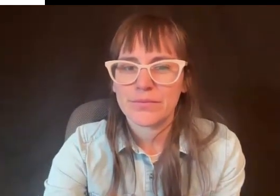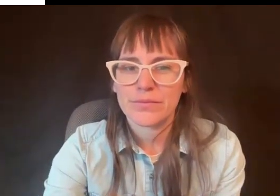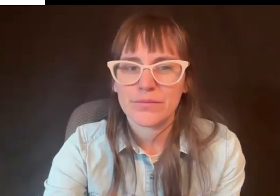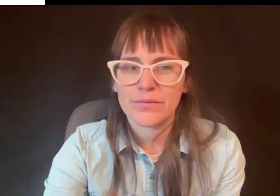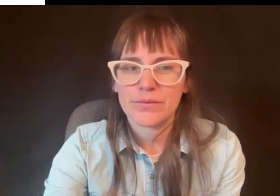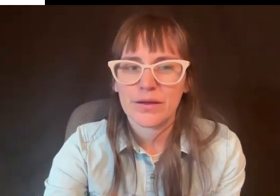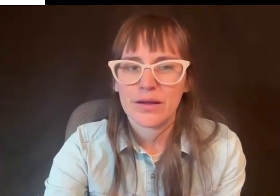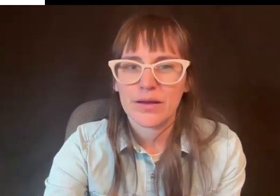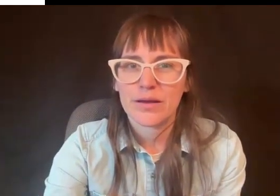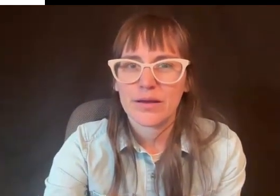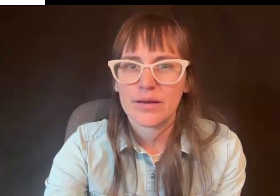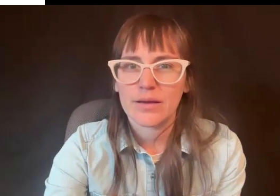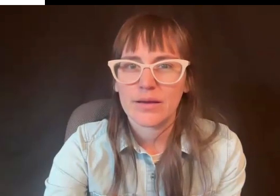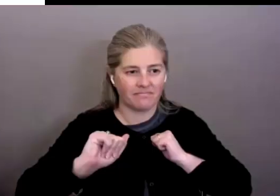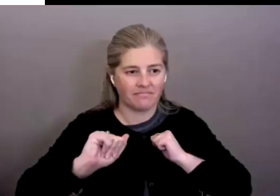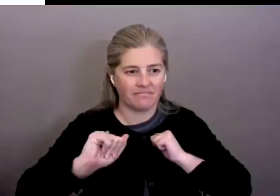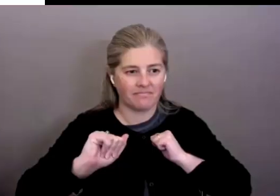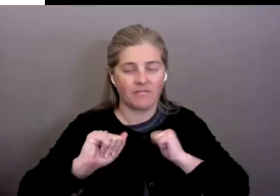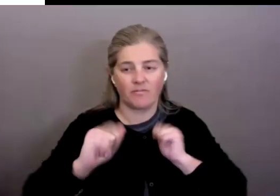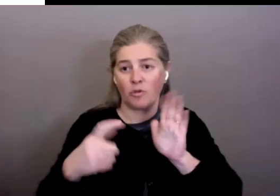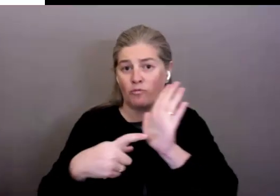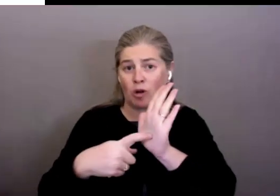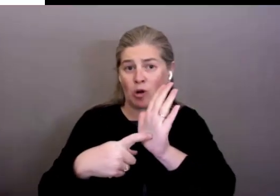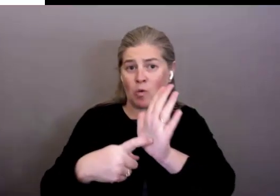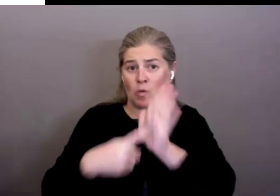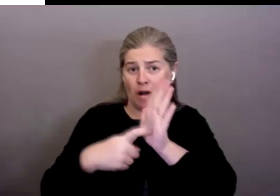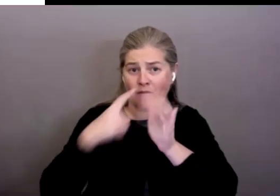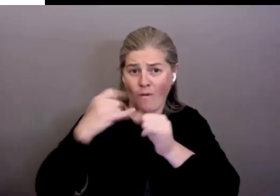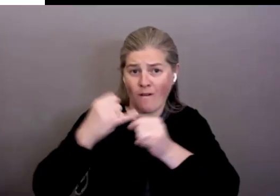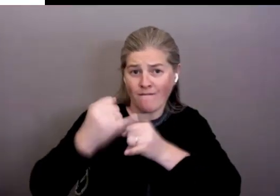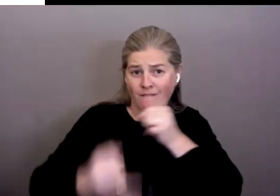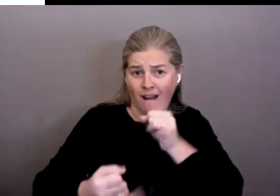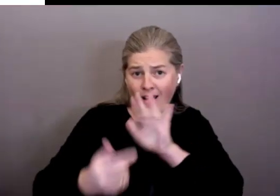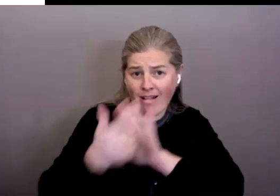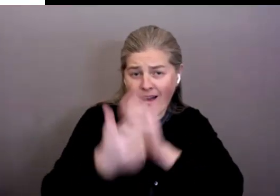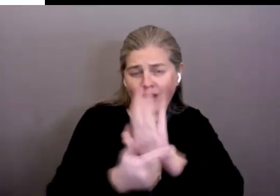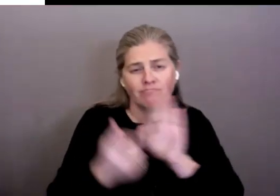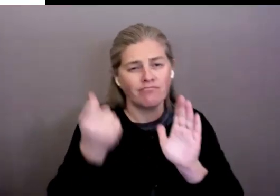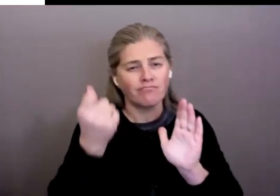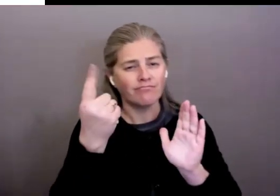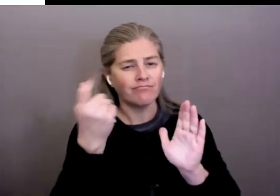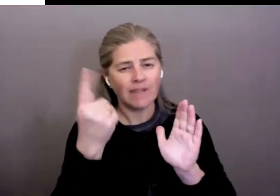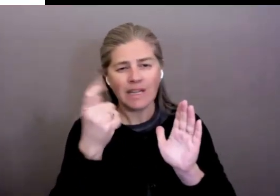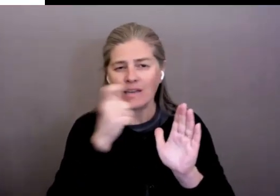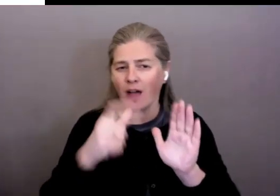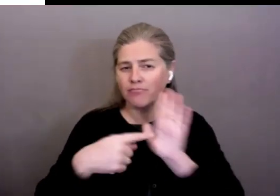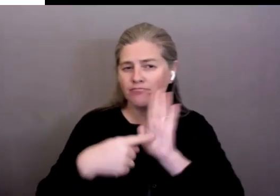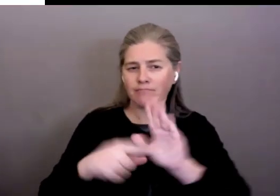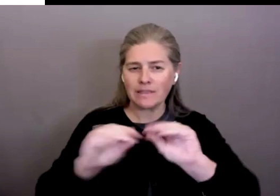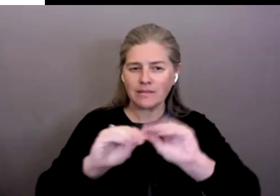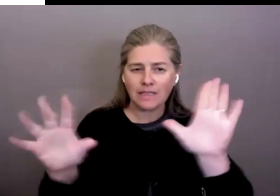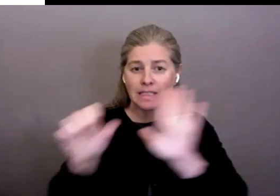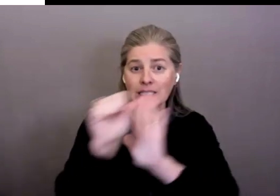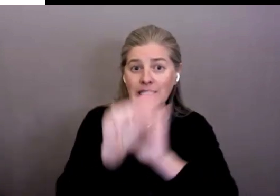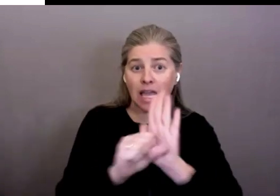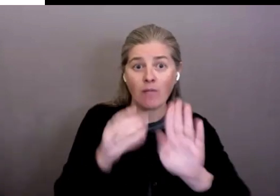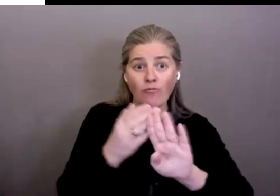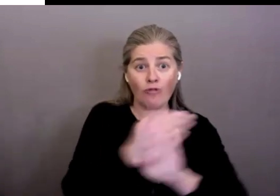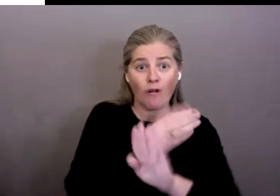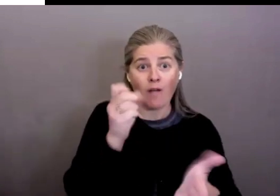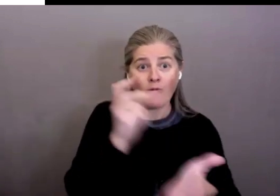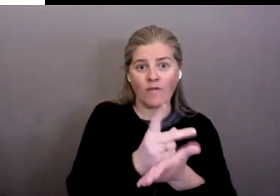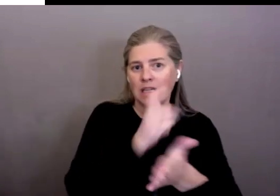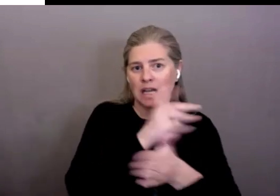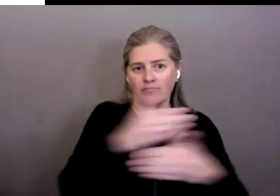is not explicitly noted in the sample policy, state prior approval does not generally entail review of contract documents. We